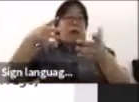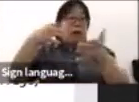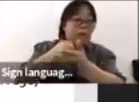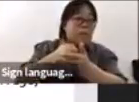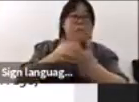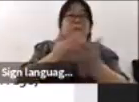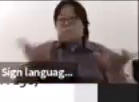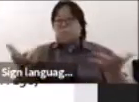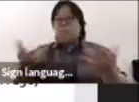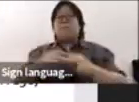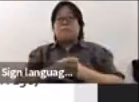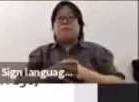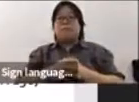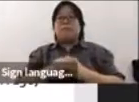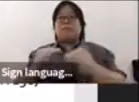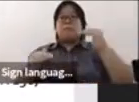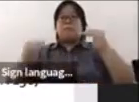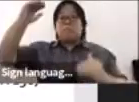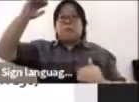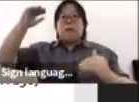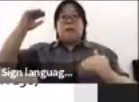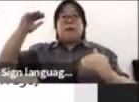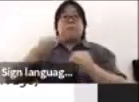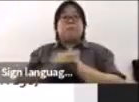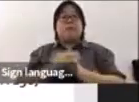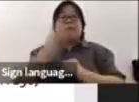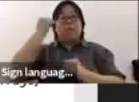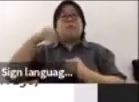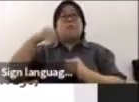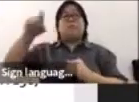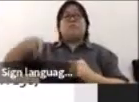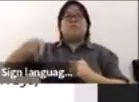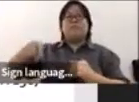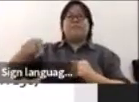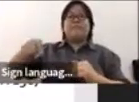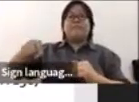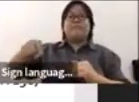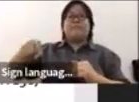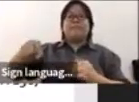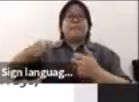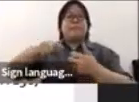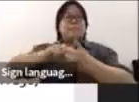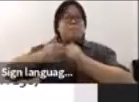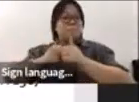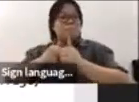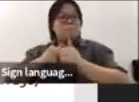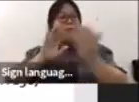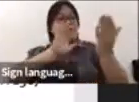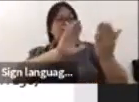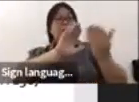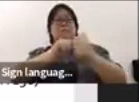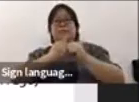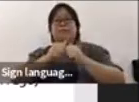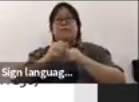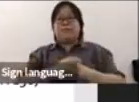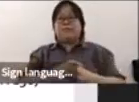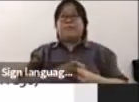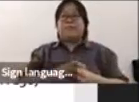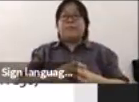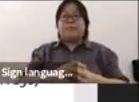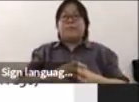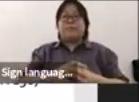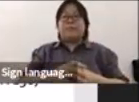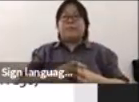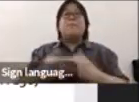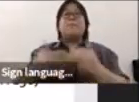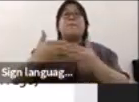higher level of difficulties because they have to undergo the problem a longer time before they undergo